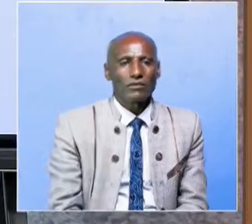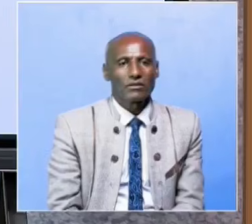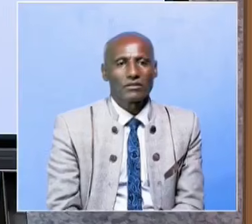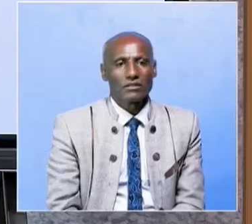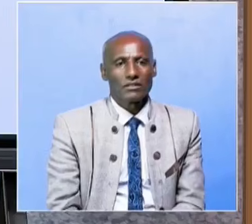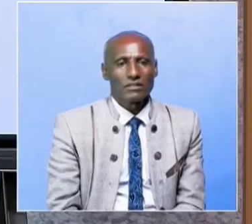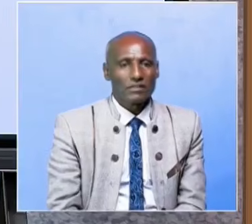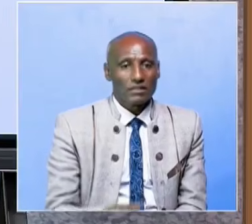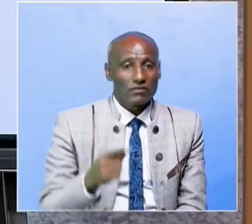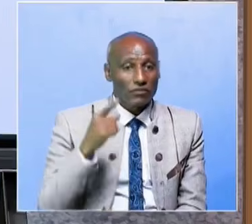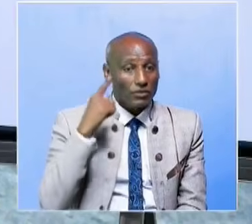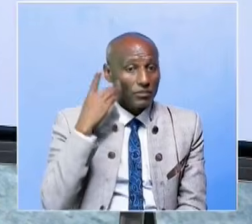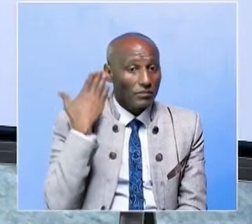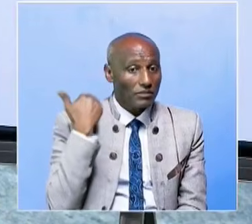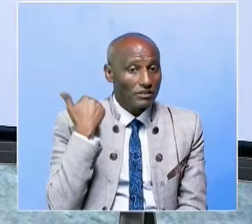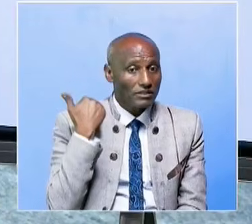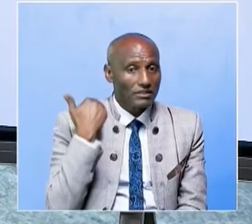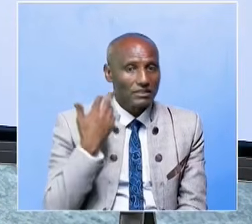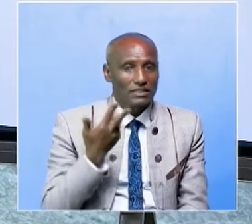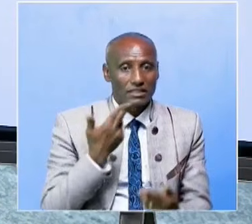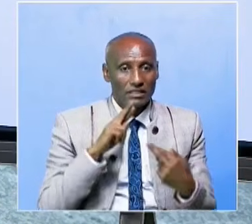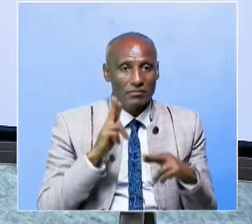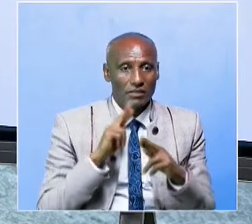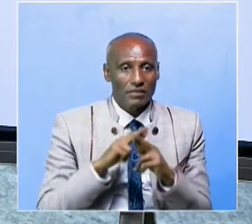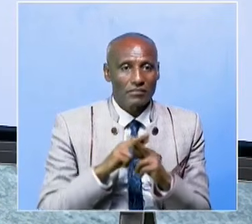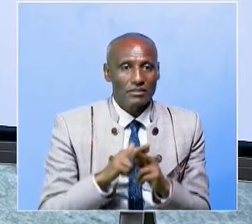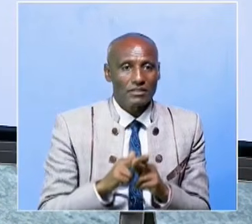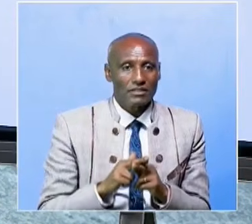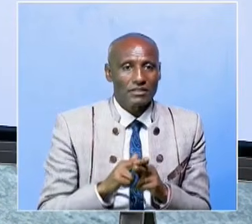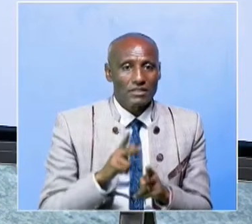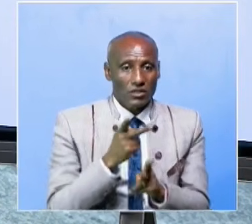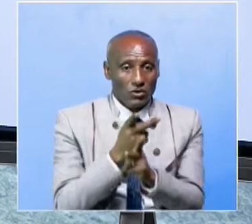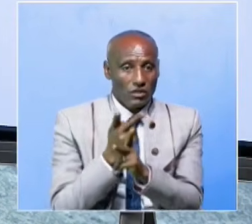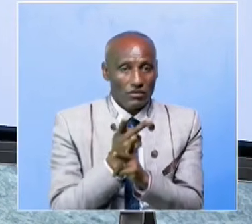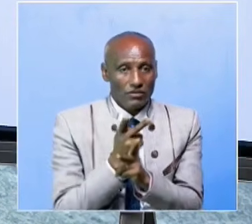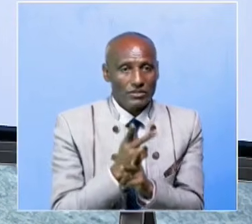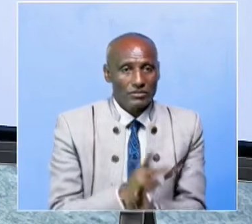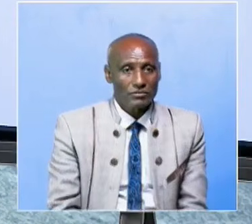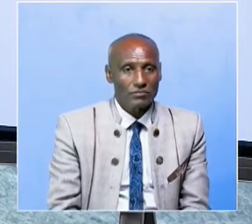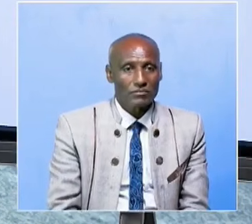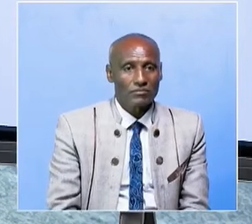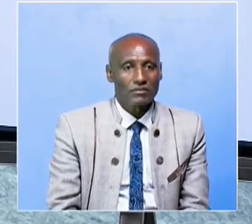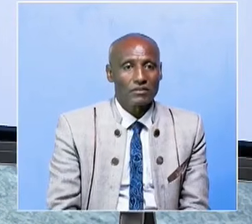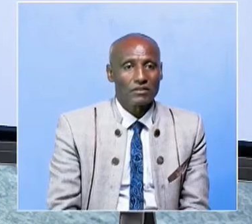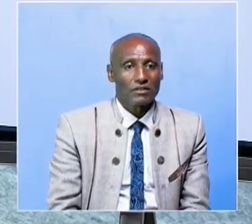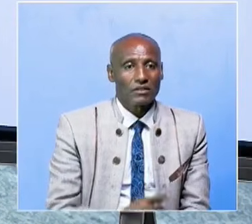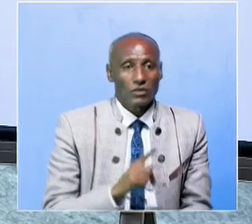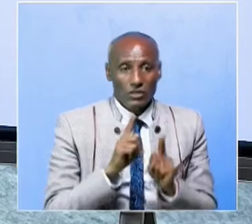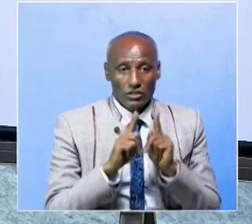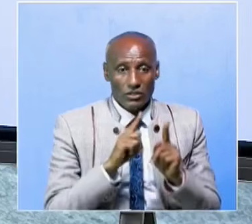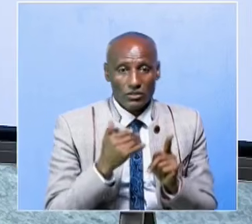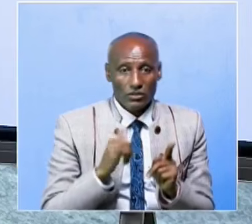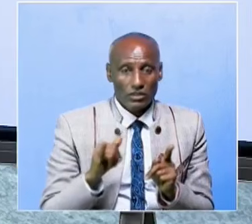If you remember remediation, if you remember conservation, we were talking about nature,